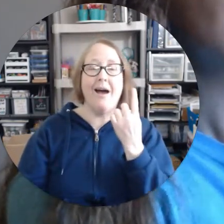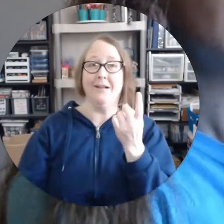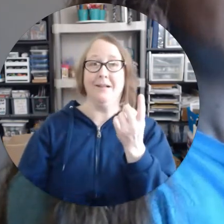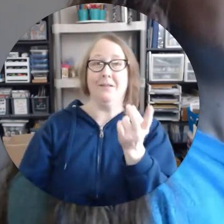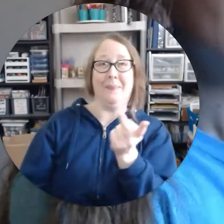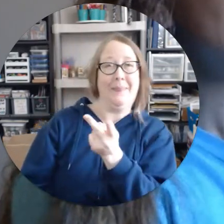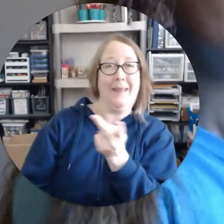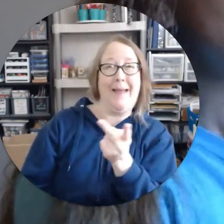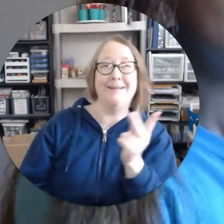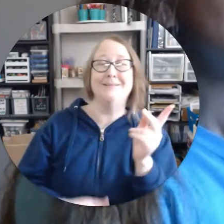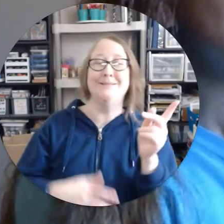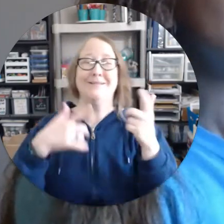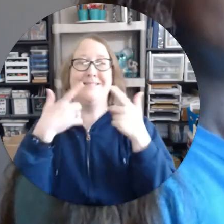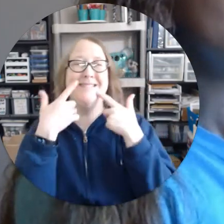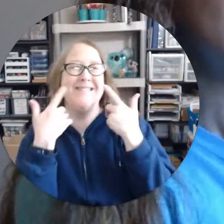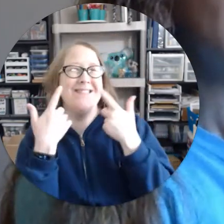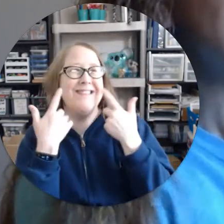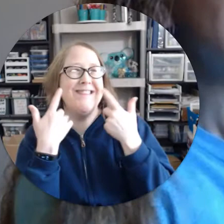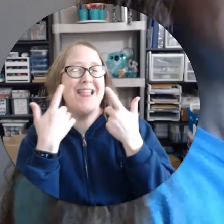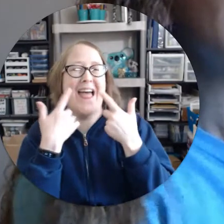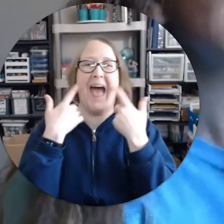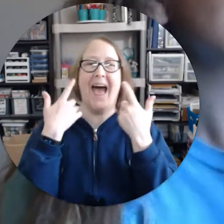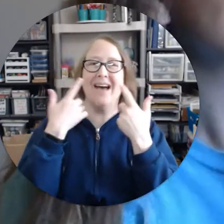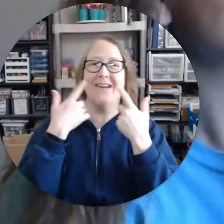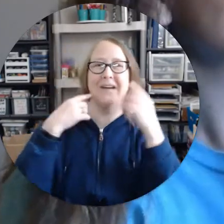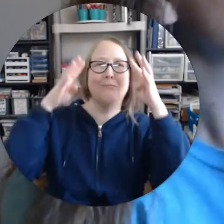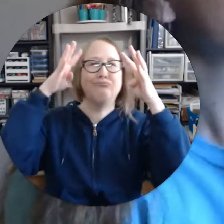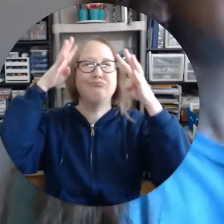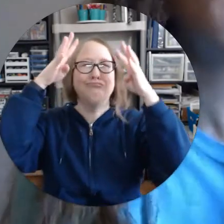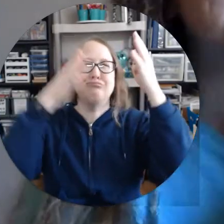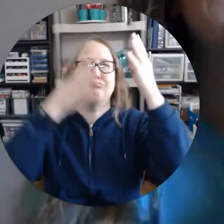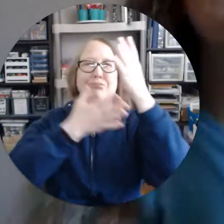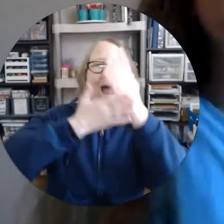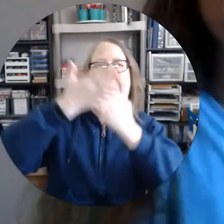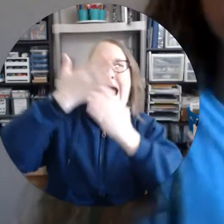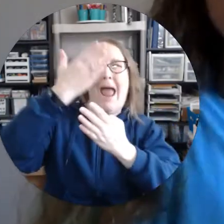recess giggling and making up hand signals.